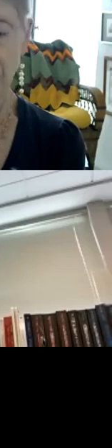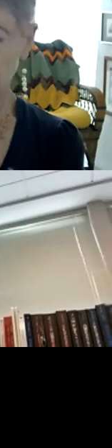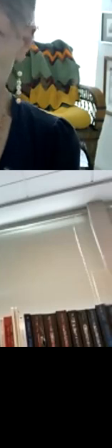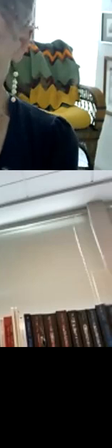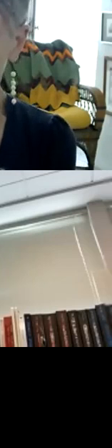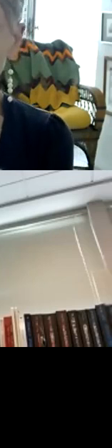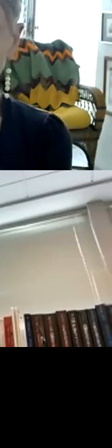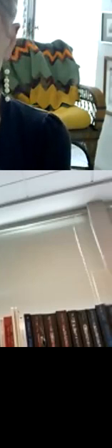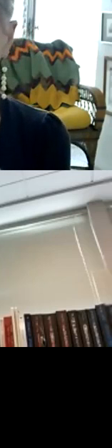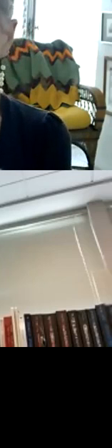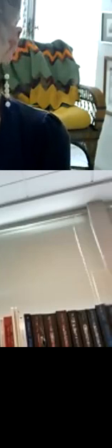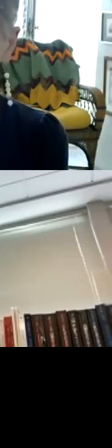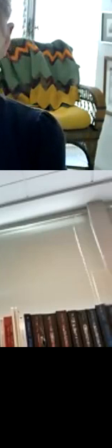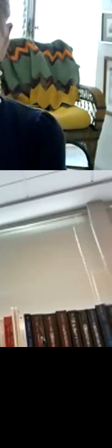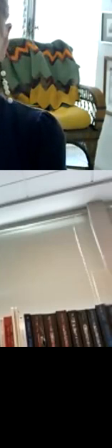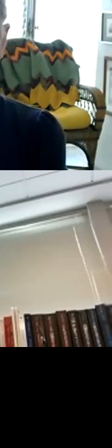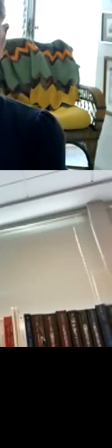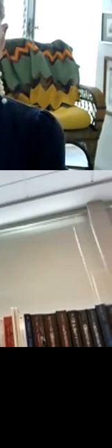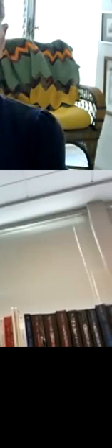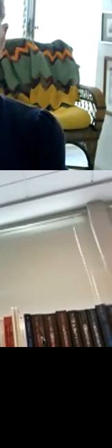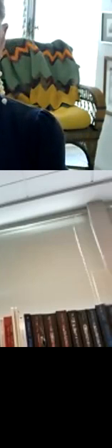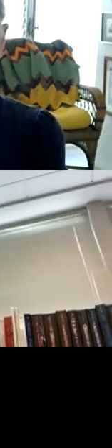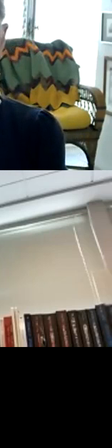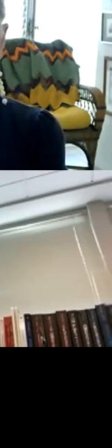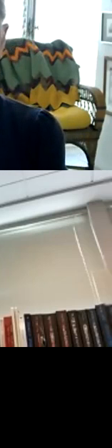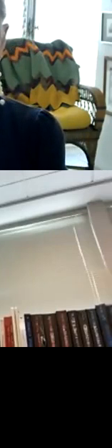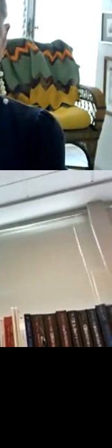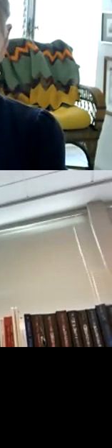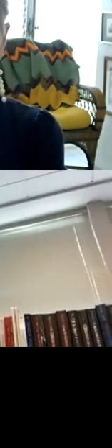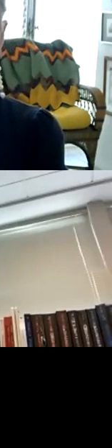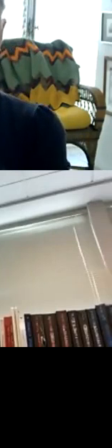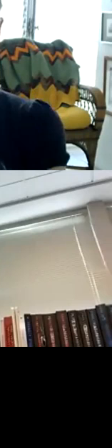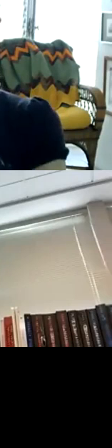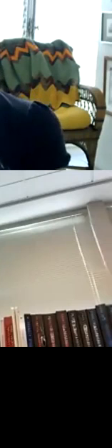Success. If everyone could please introduce yourself.